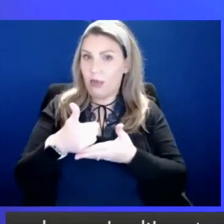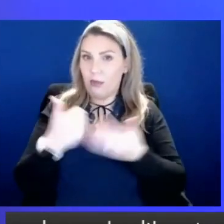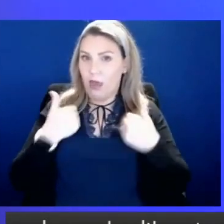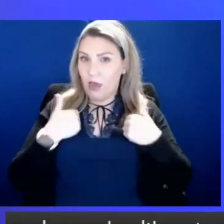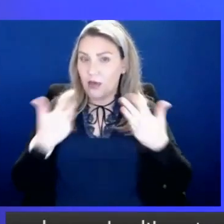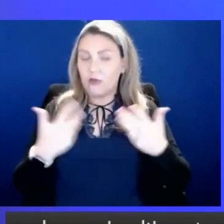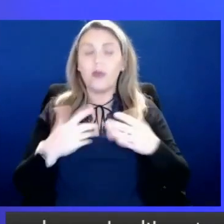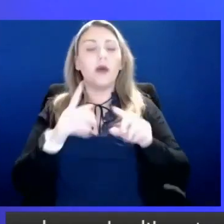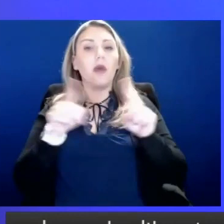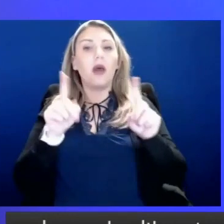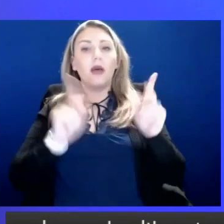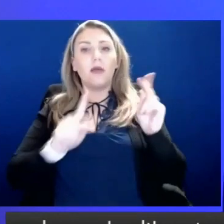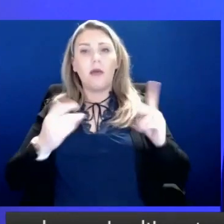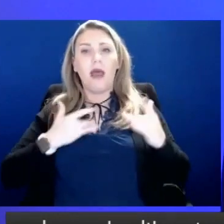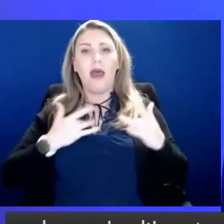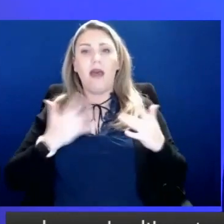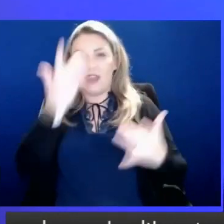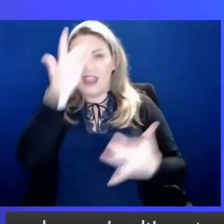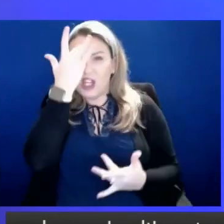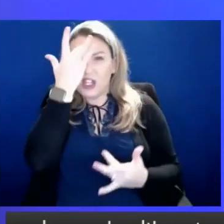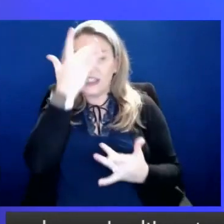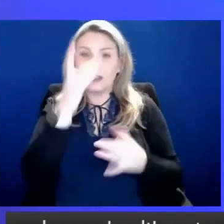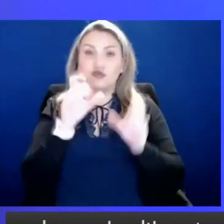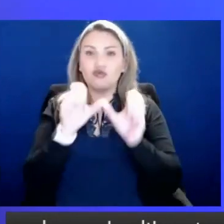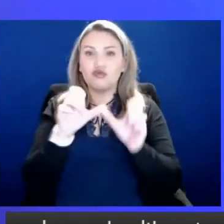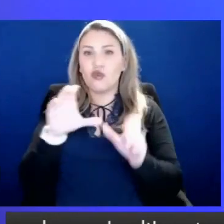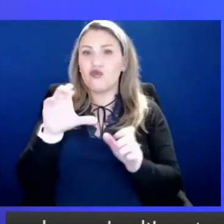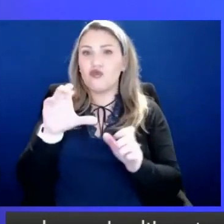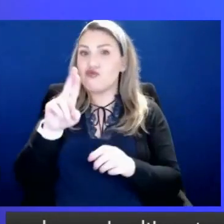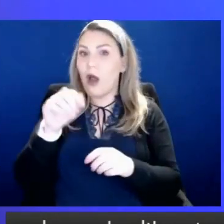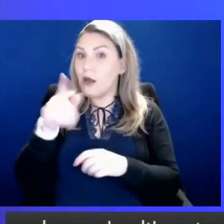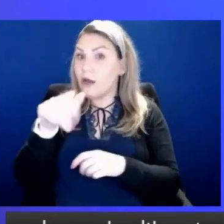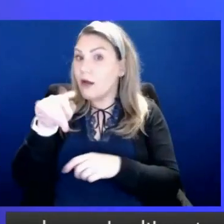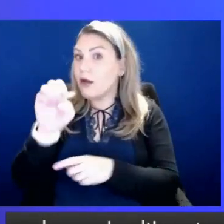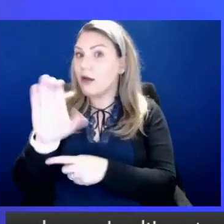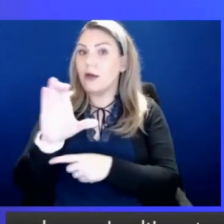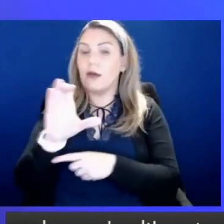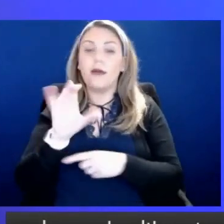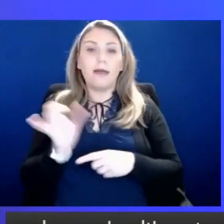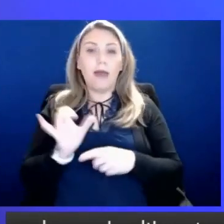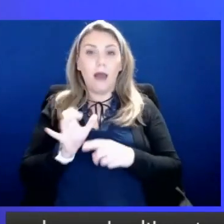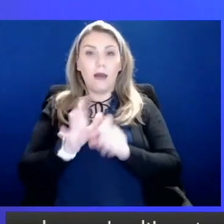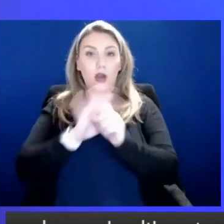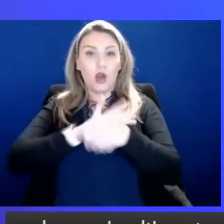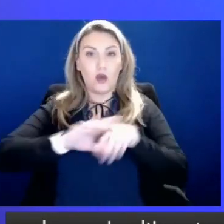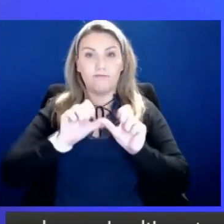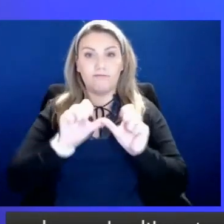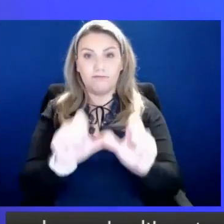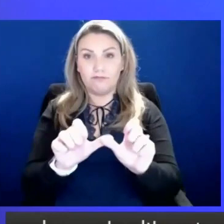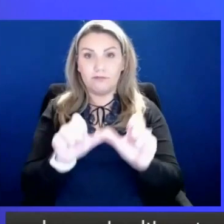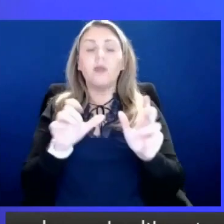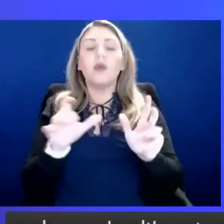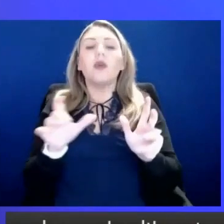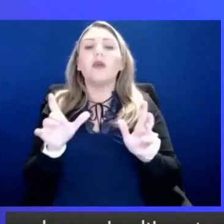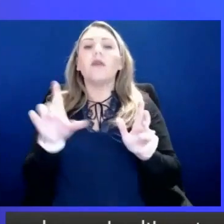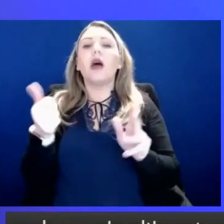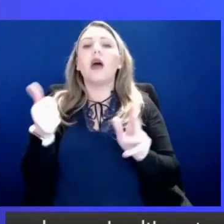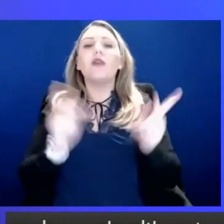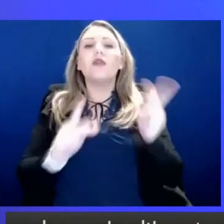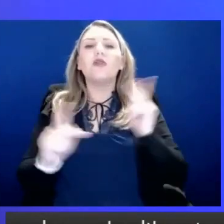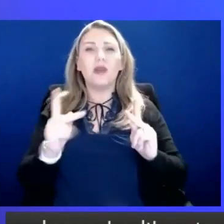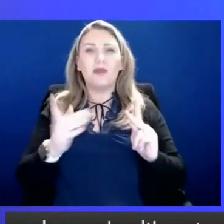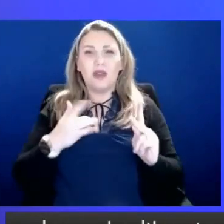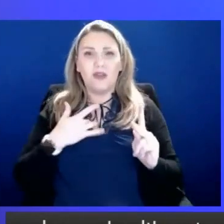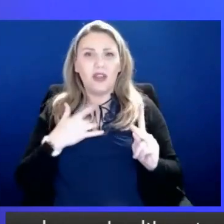illness and a long-term chronic illness, possibly like long COVID, they need to find other people that they feel heard and